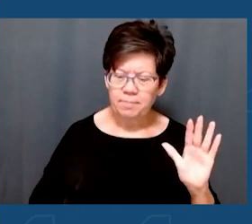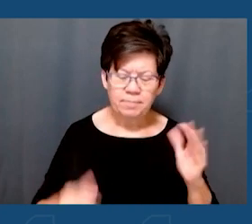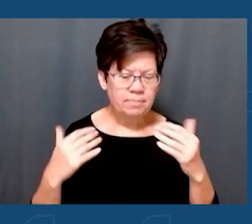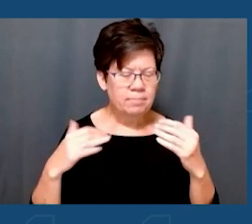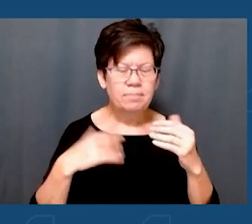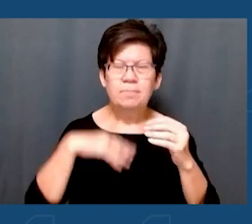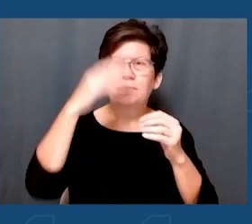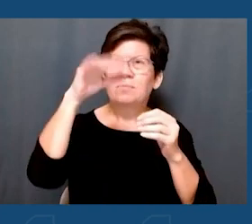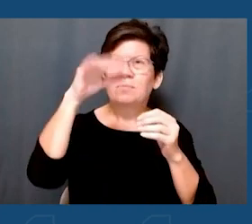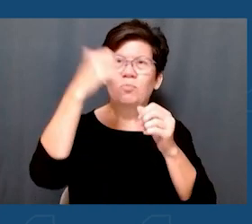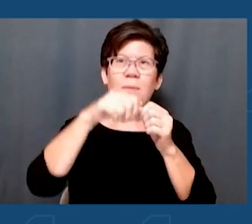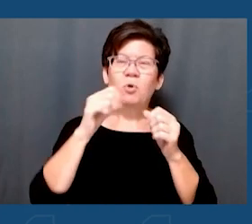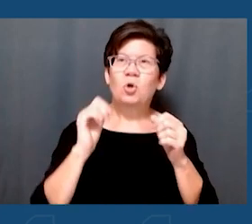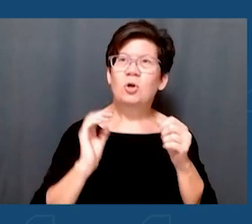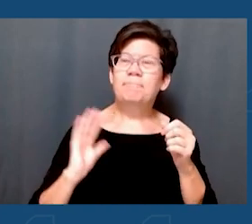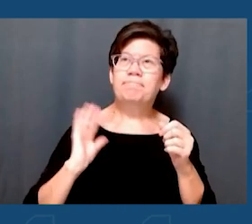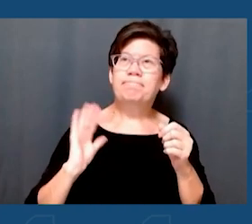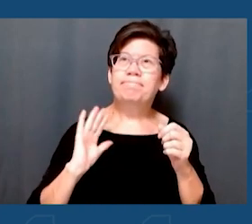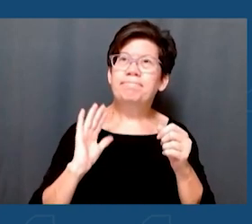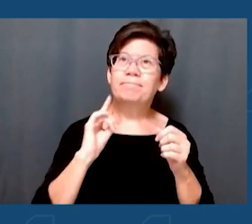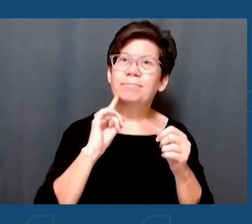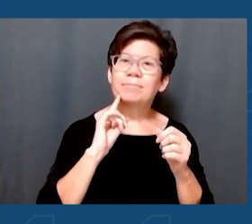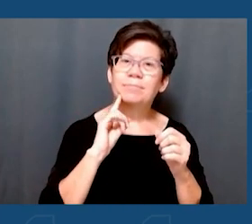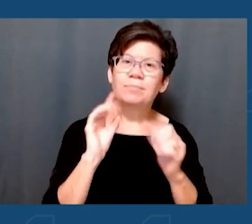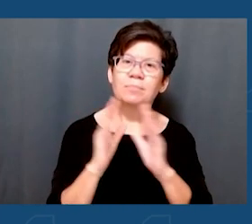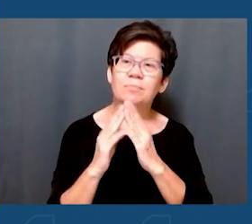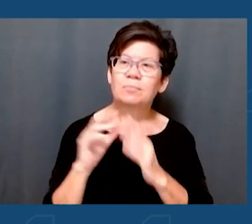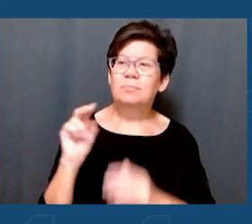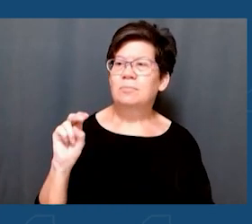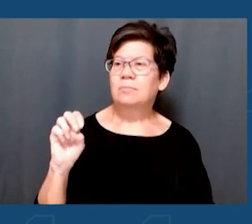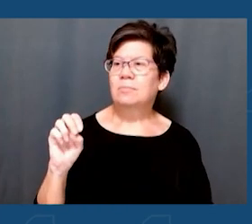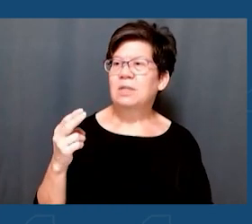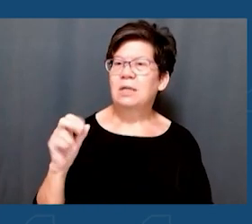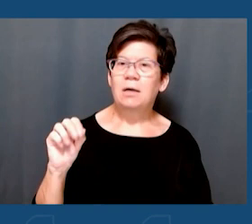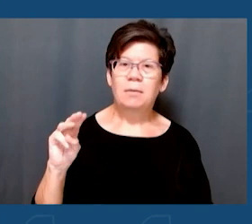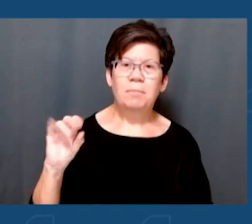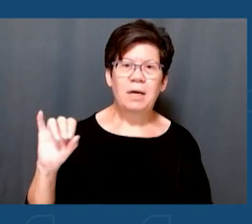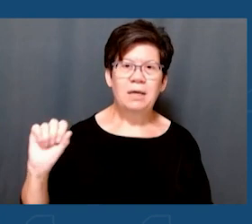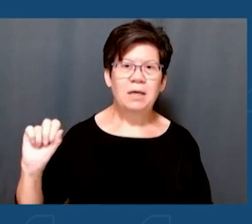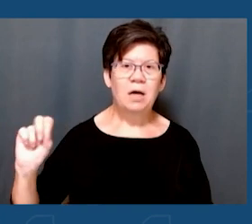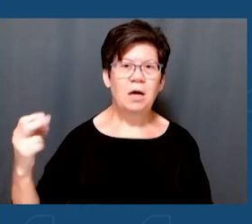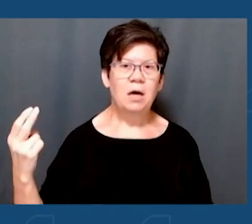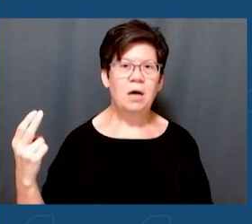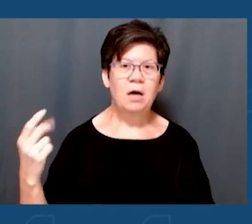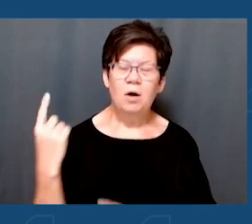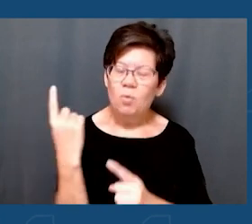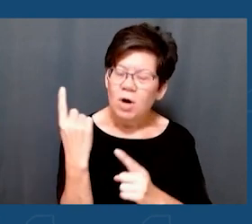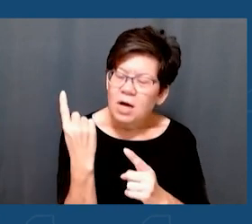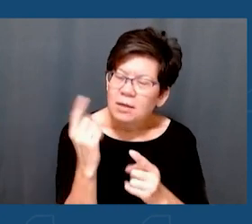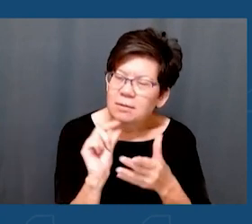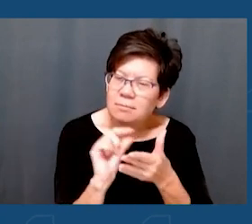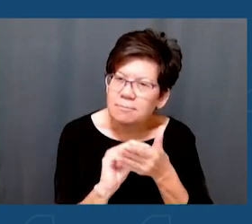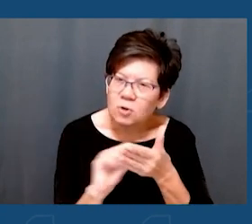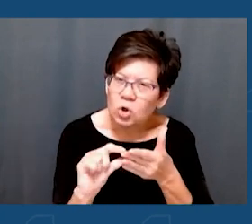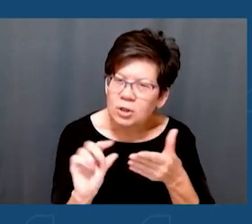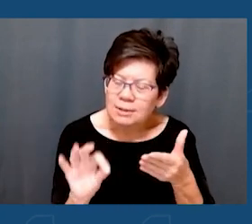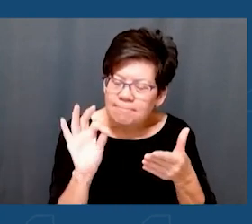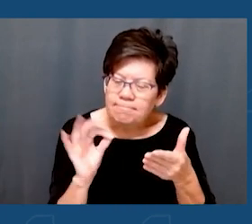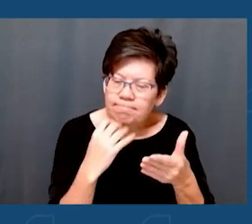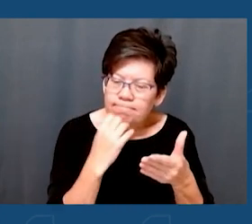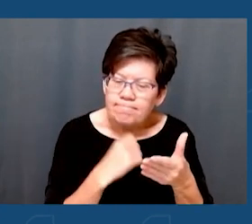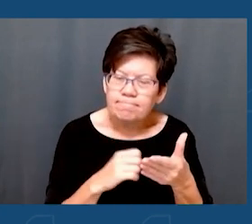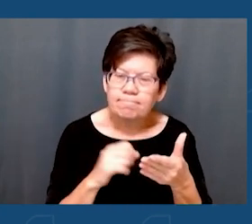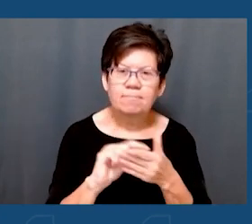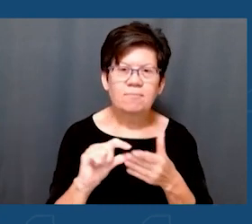remember the book of Nehemiah, and one of my special verses is that verse 20